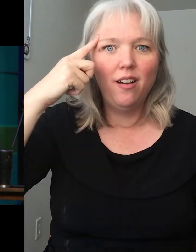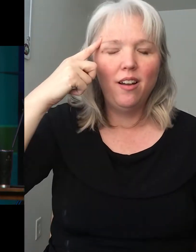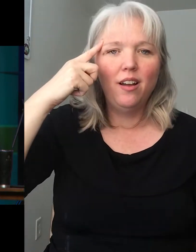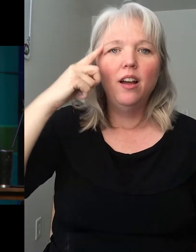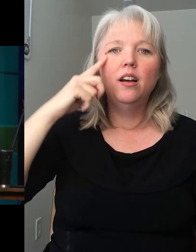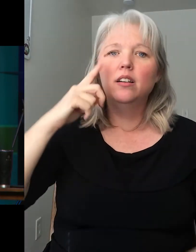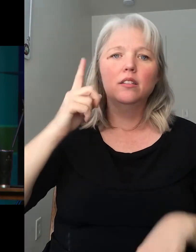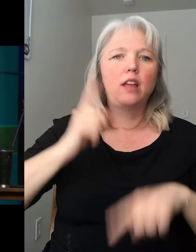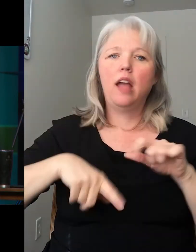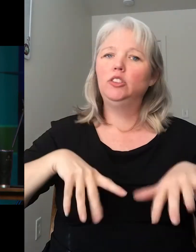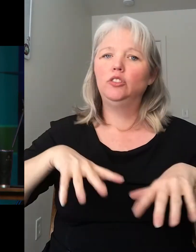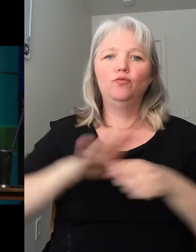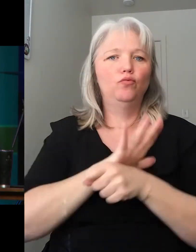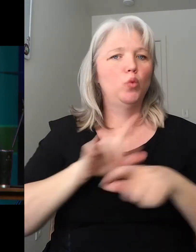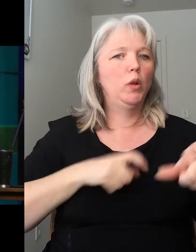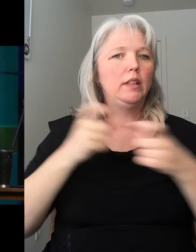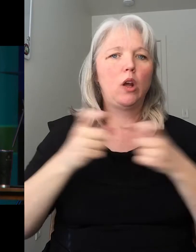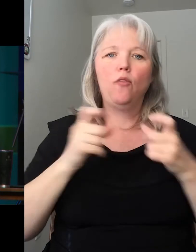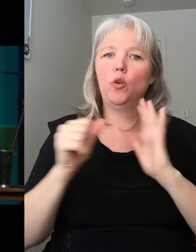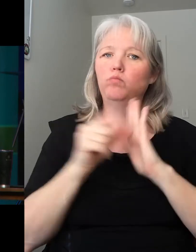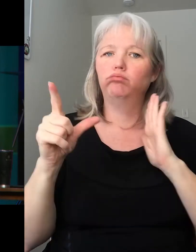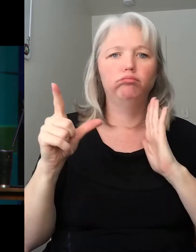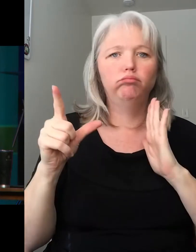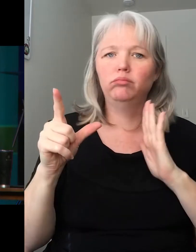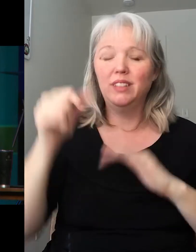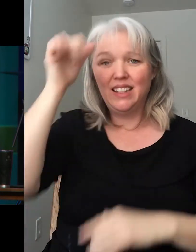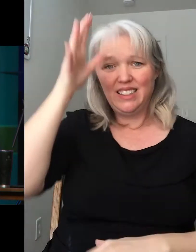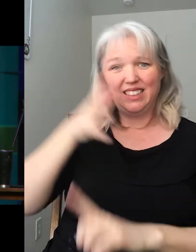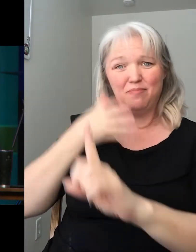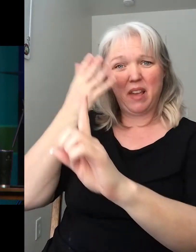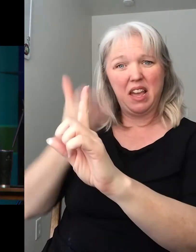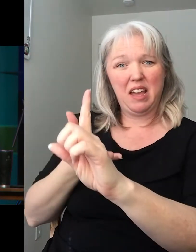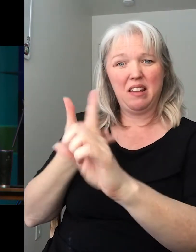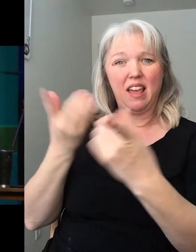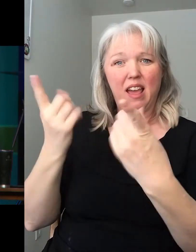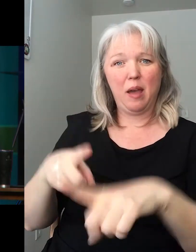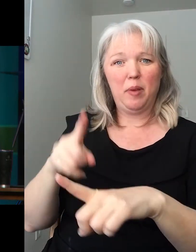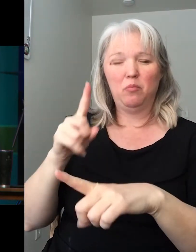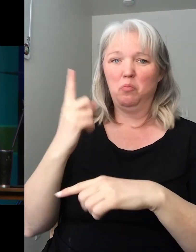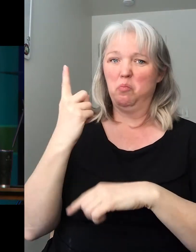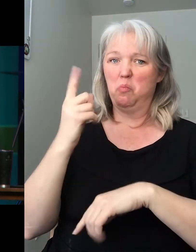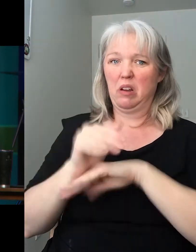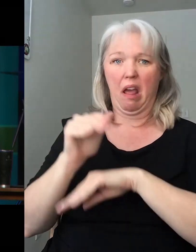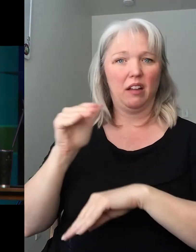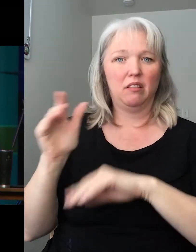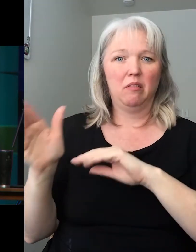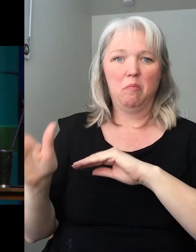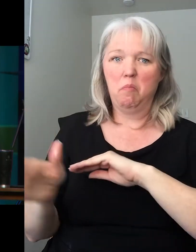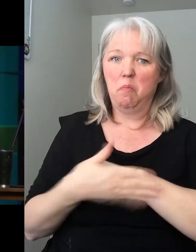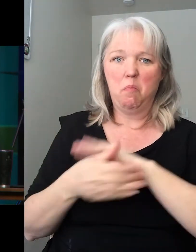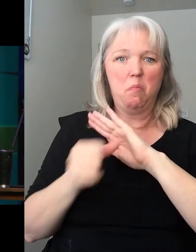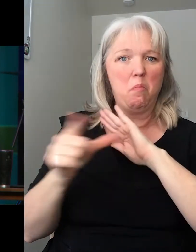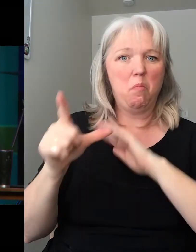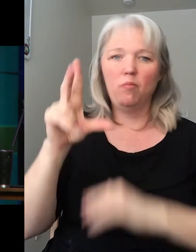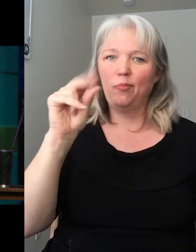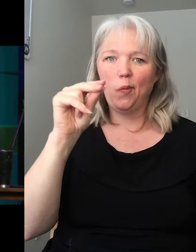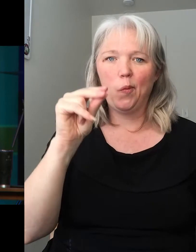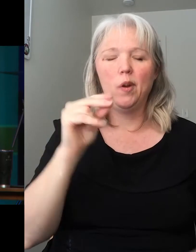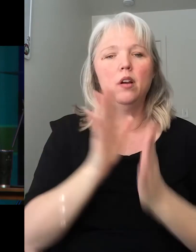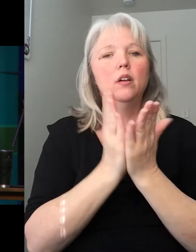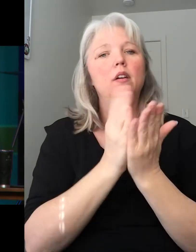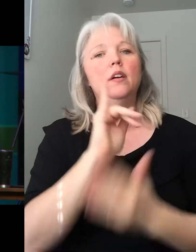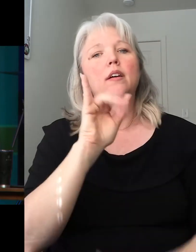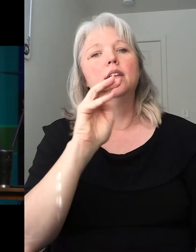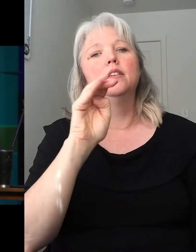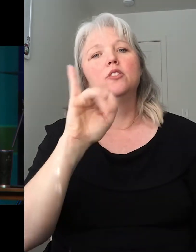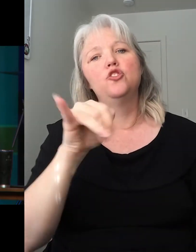come in and take over like that. This man didn't get into this condition overnight. Over in the book of James,